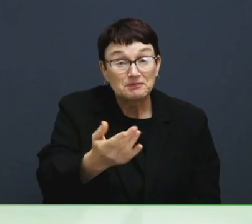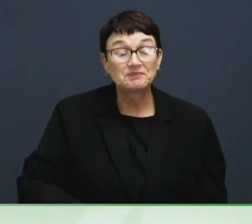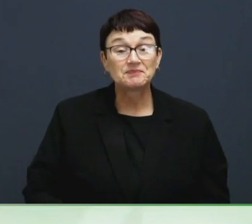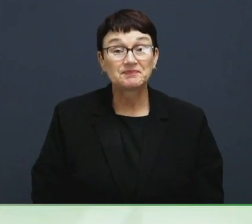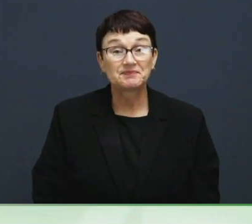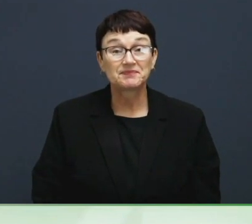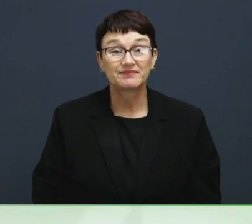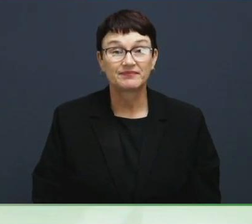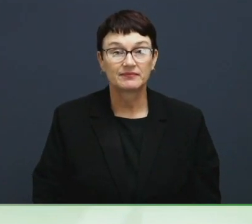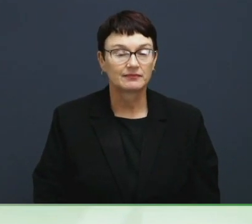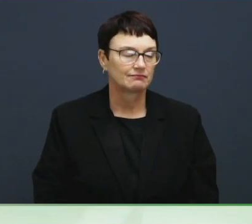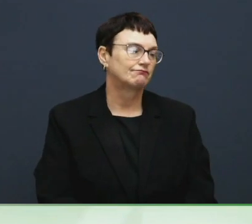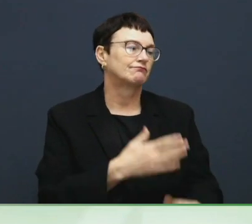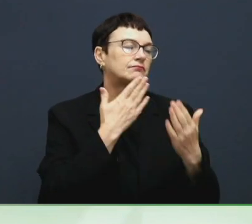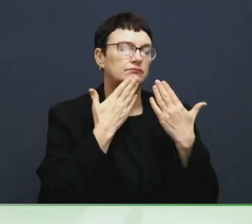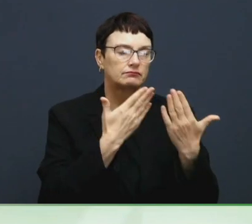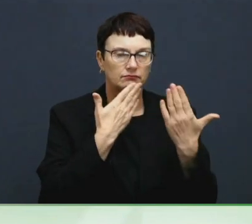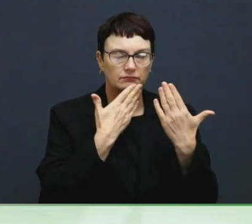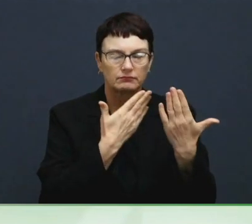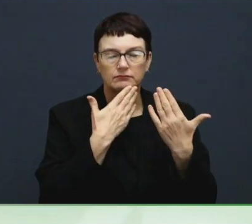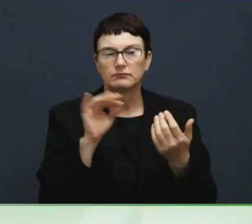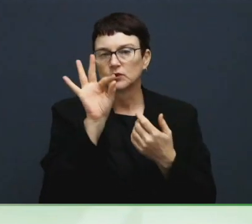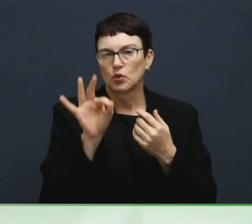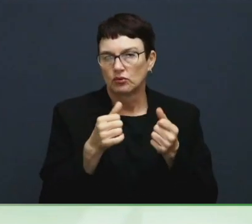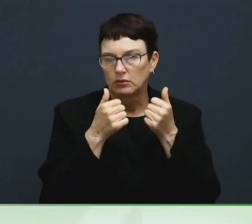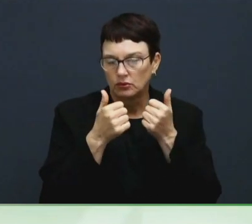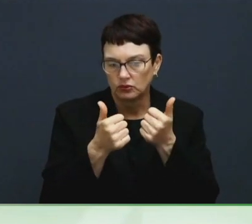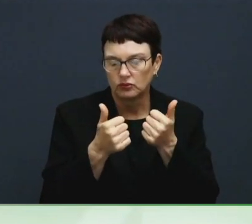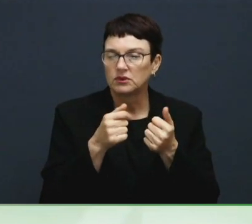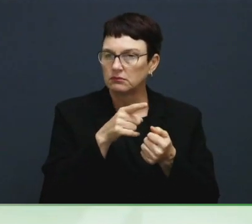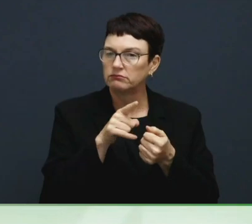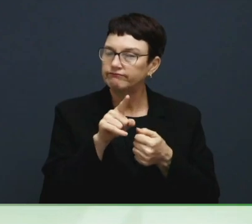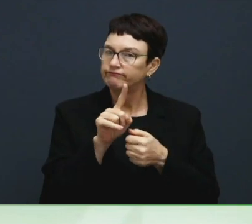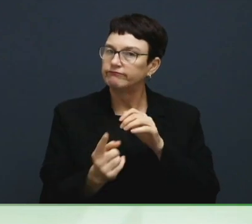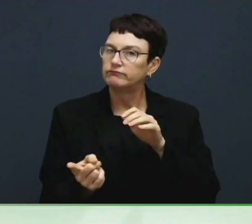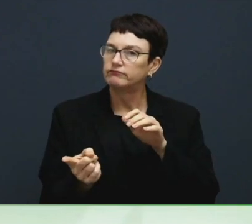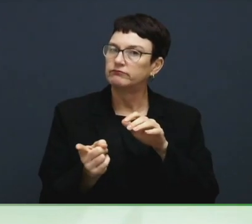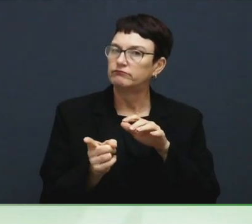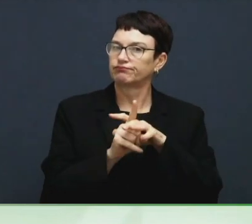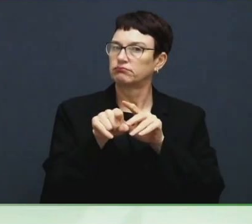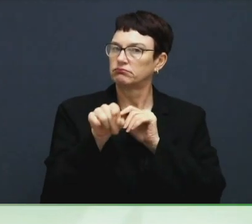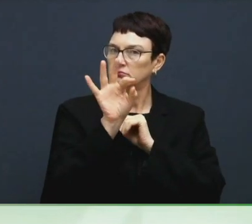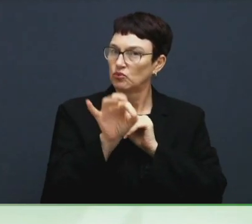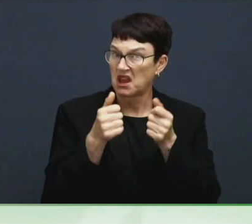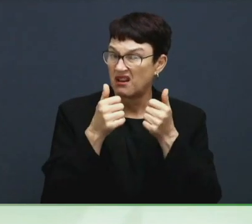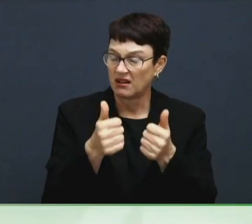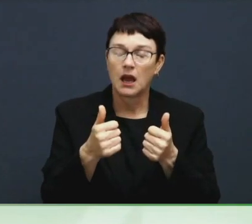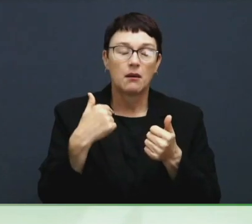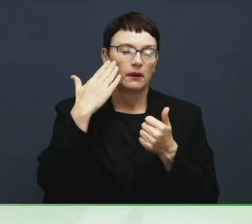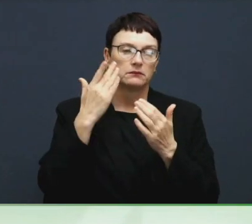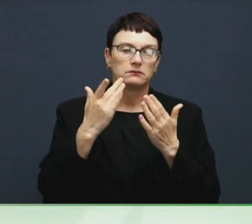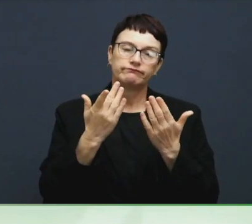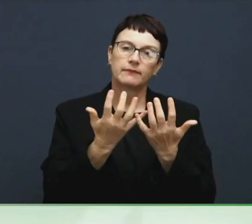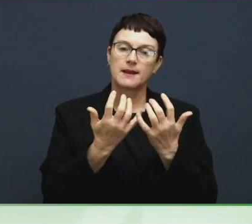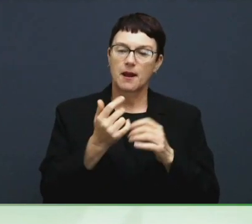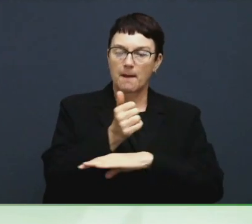Thank you so much. Great question, and thank you for asking that. I think we've already seen the panel have many good ideas and examples of best practices.